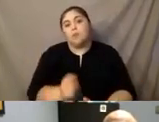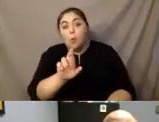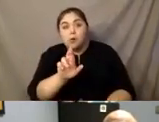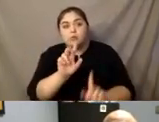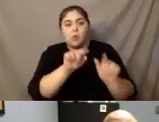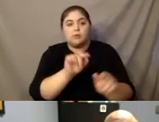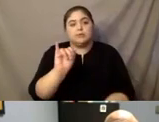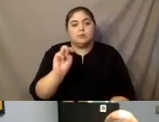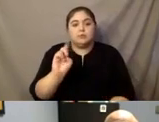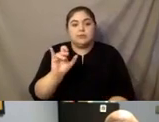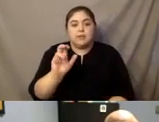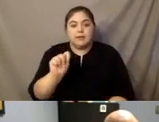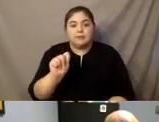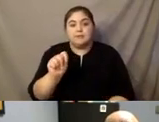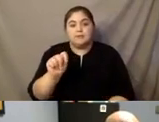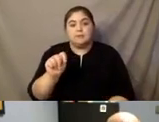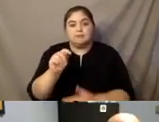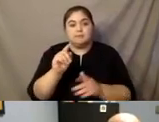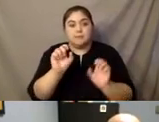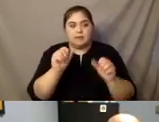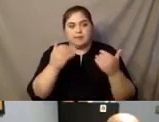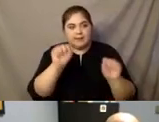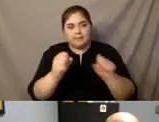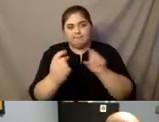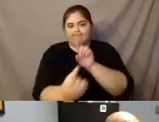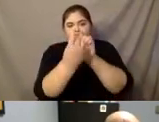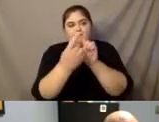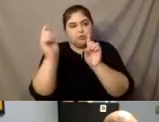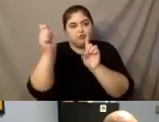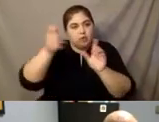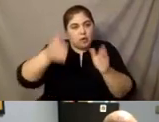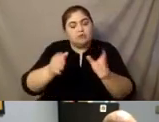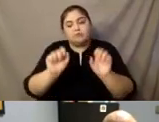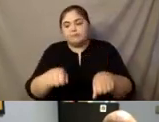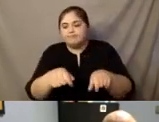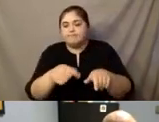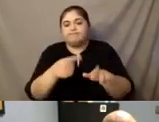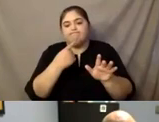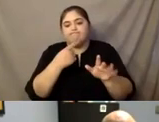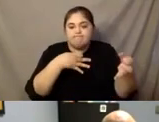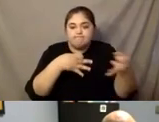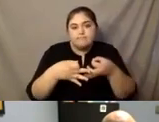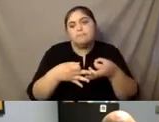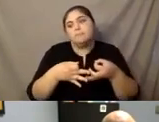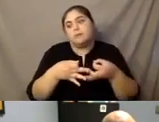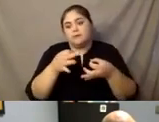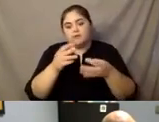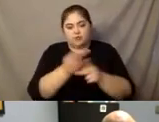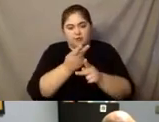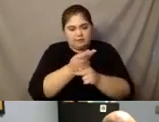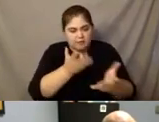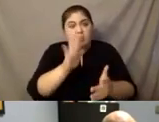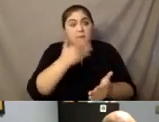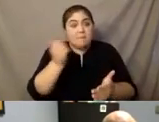that a defendant gets in a courtroom in front of a judge and realizes, what their best options are, and then